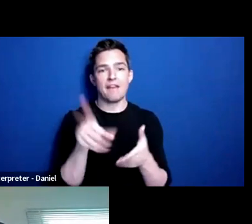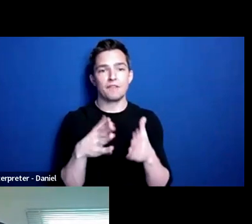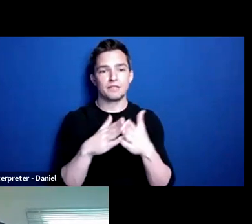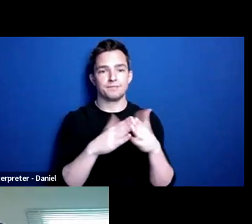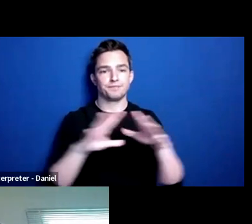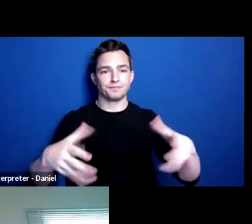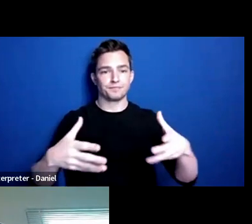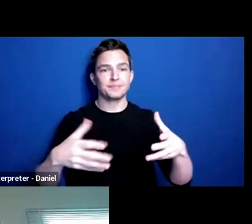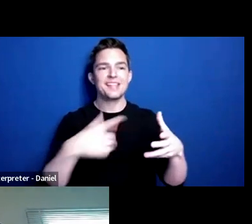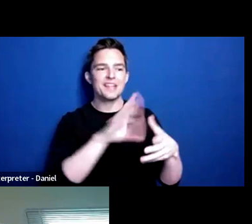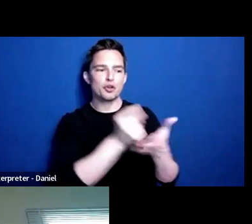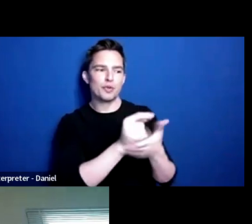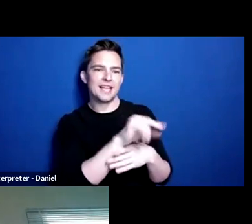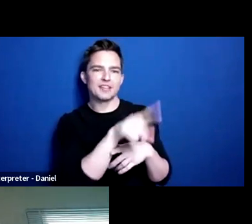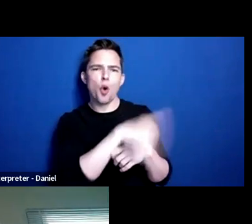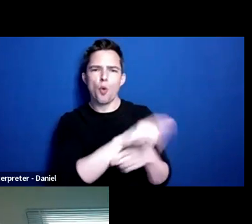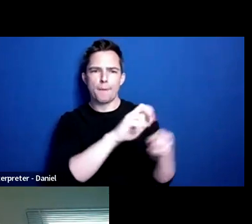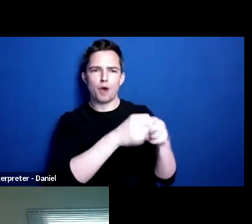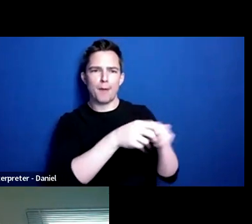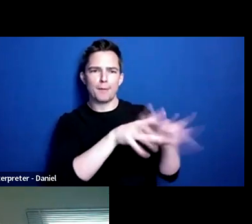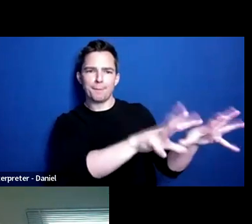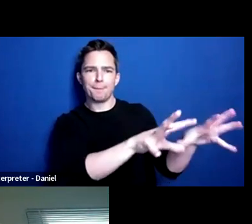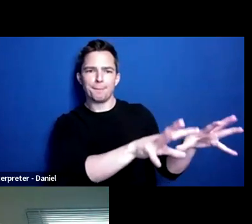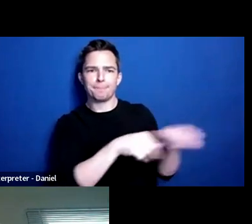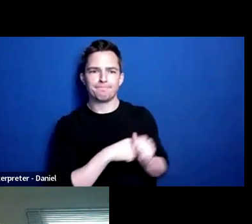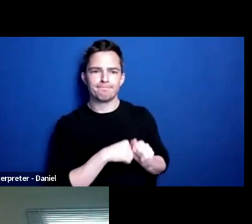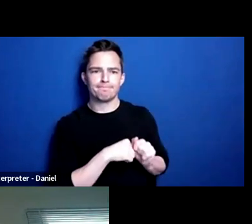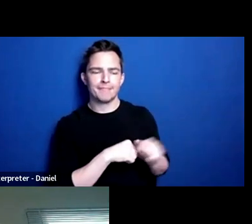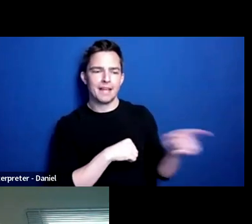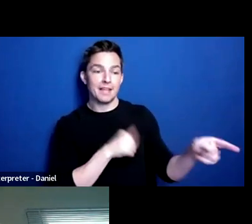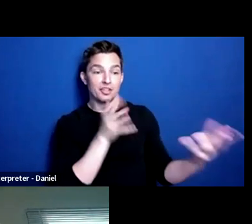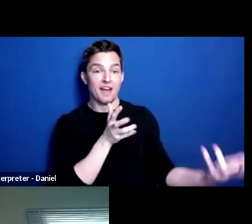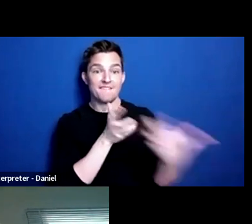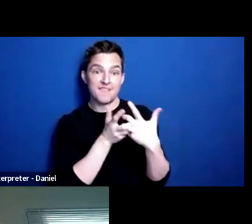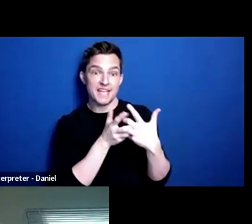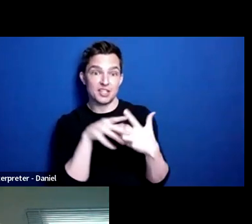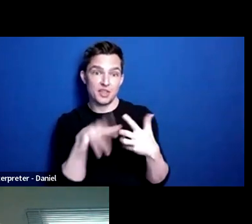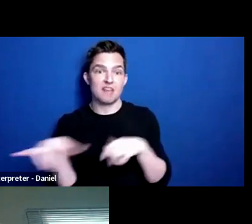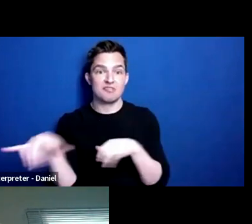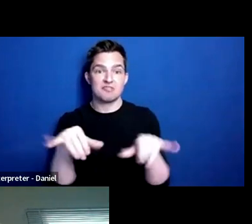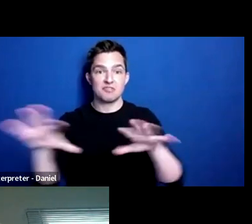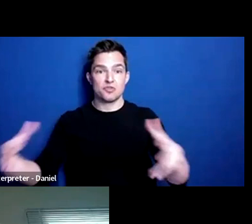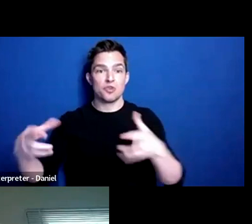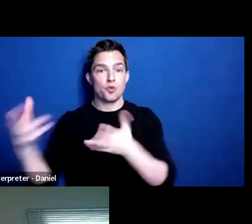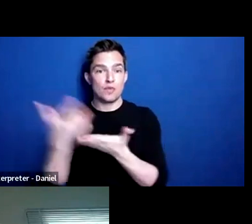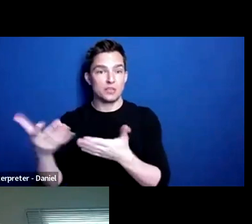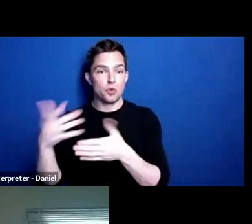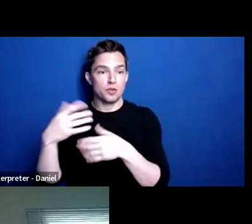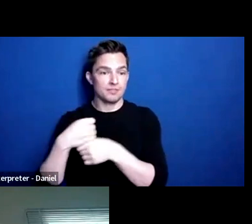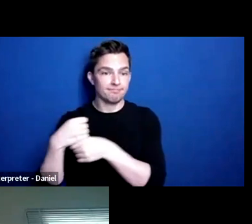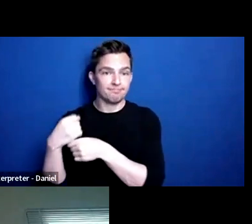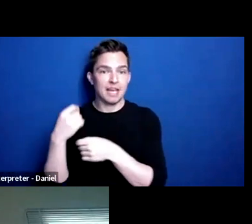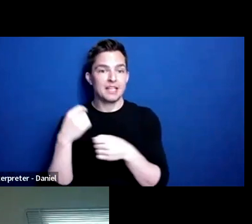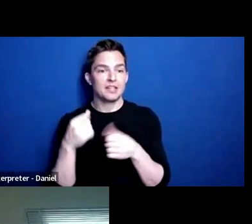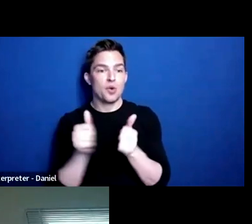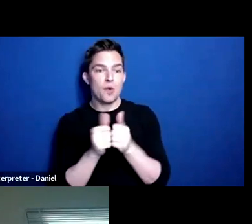the problem, and that for them not fitting into the resources that were created without them